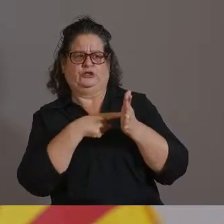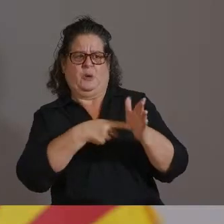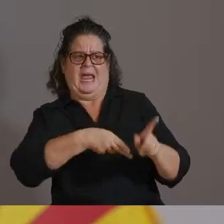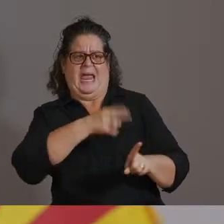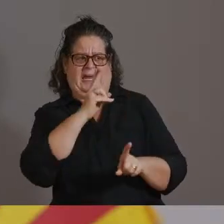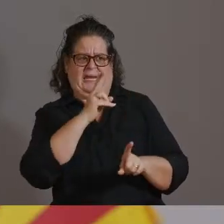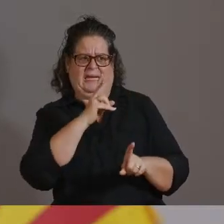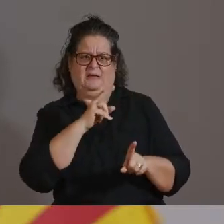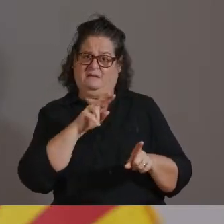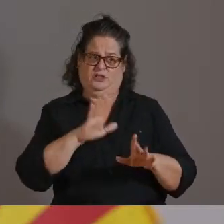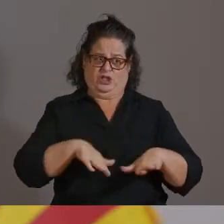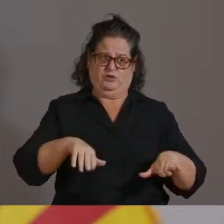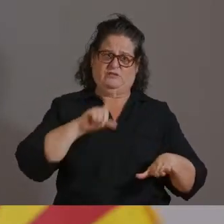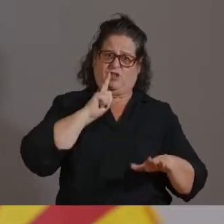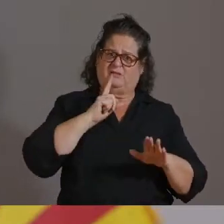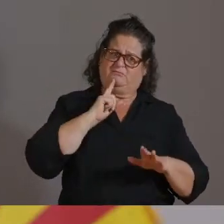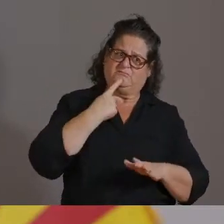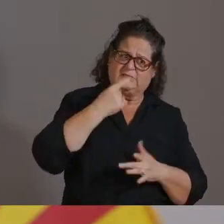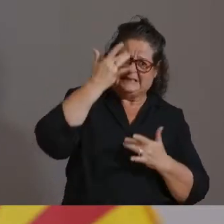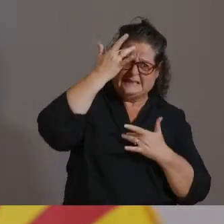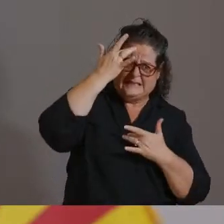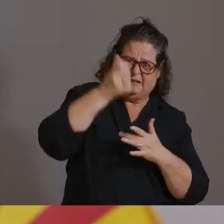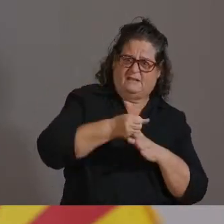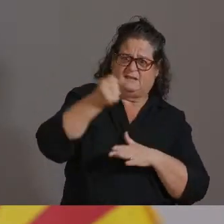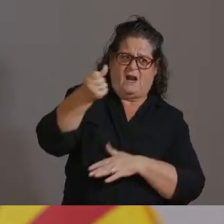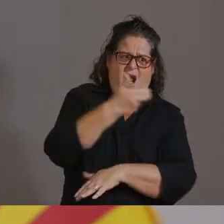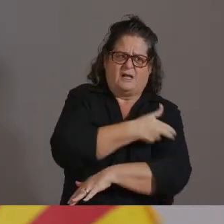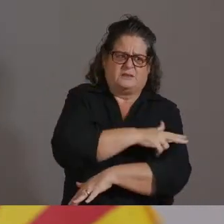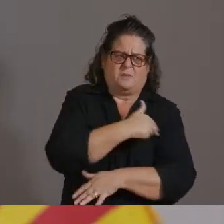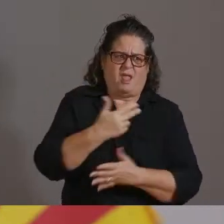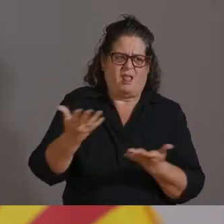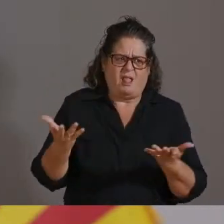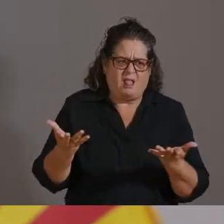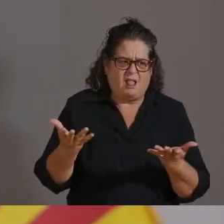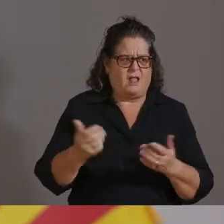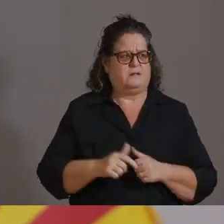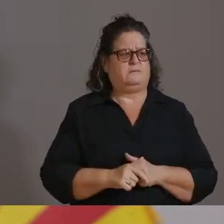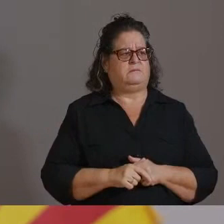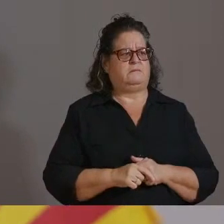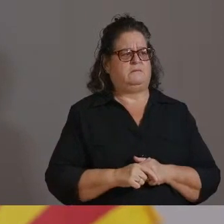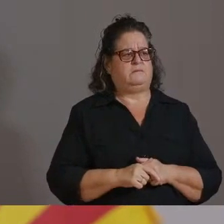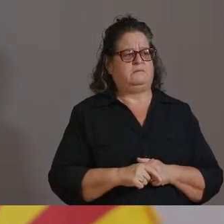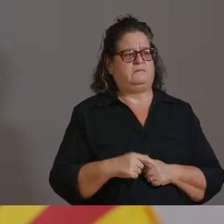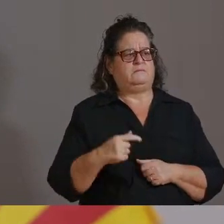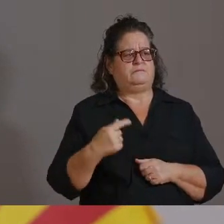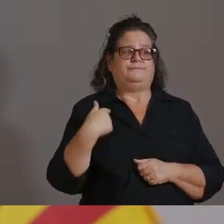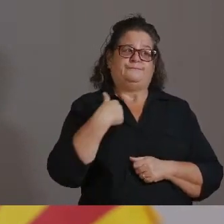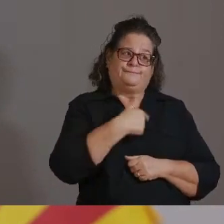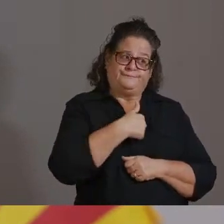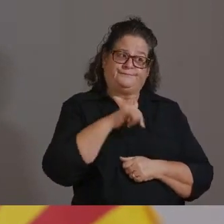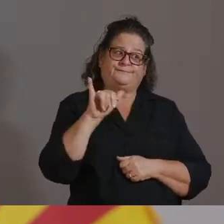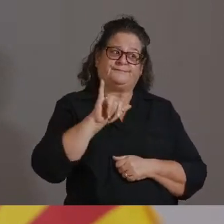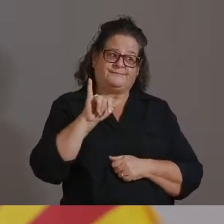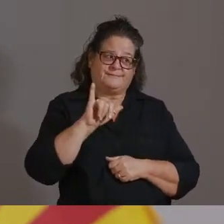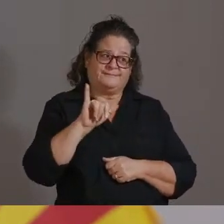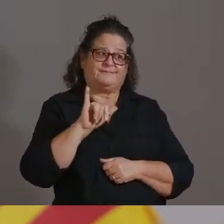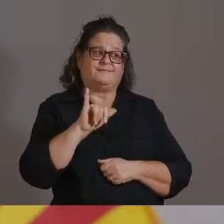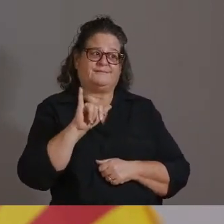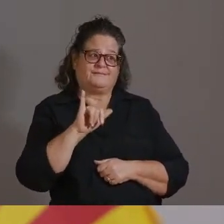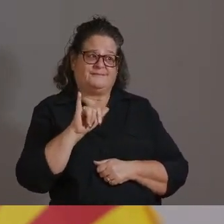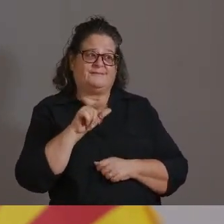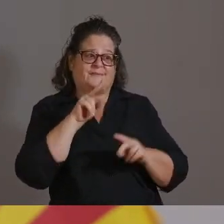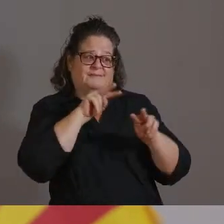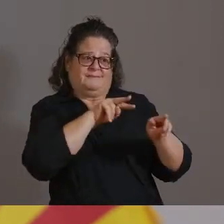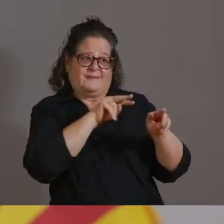we're reporting. So we are putting out hospitalization by age category, and we are matching with the with Health Current,